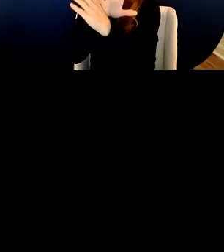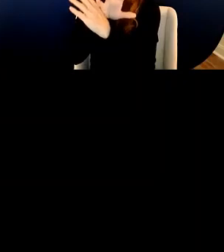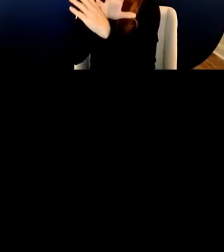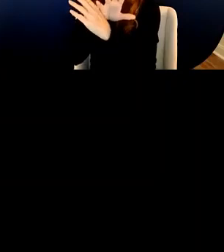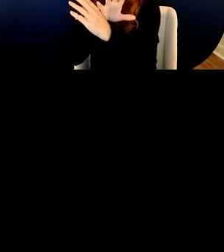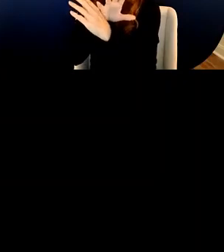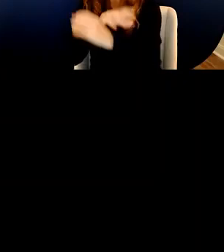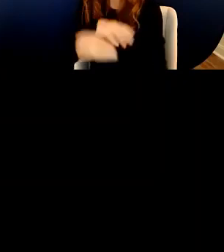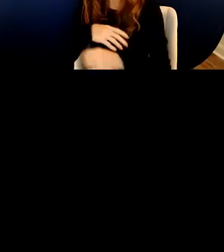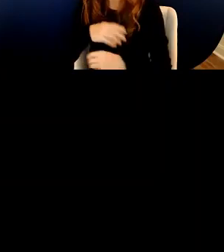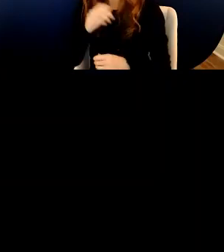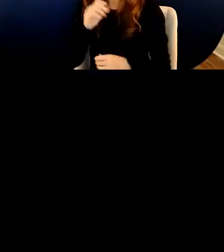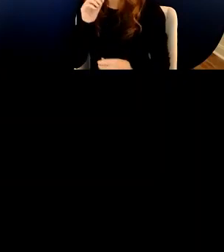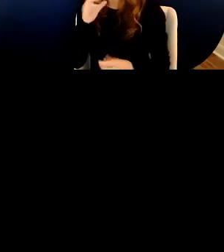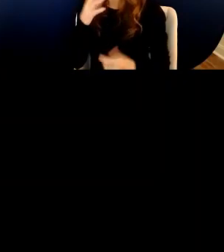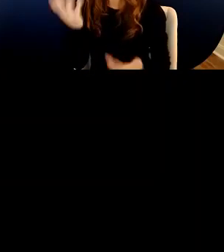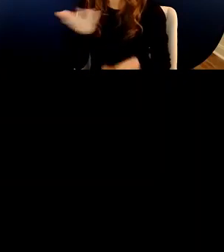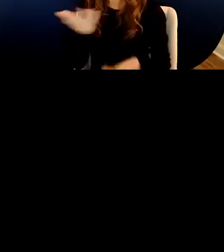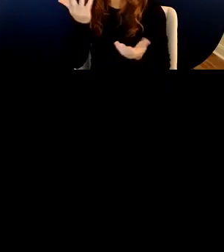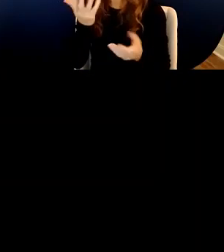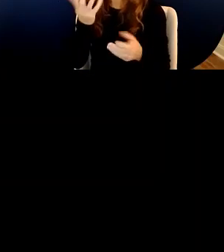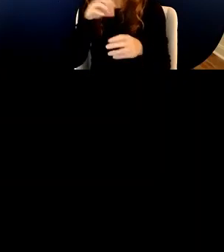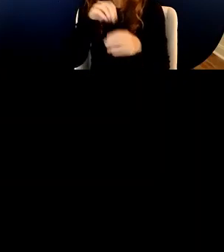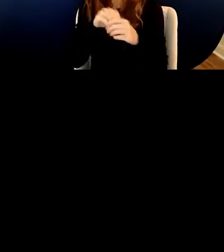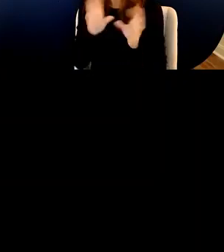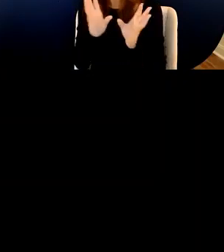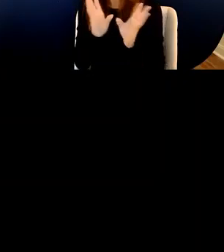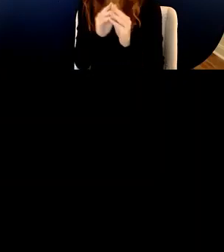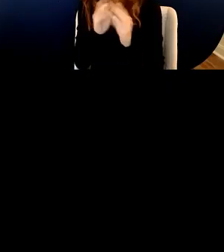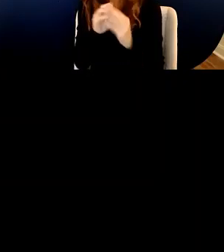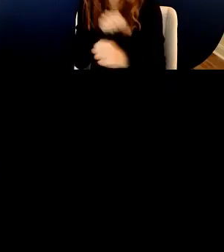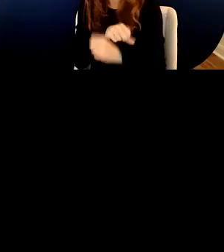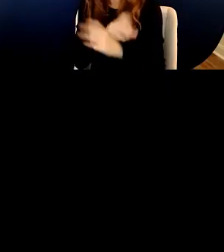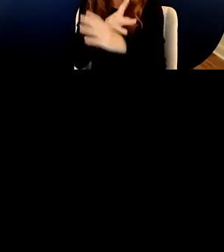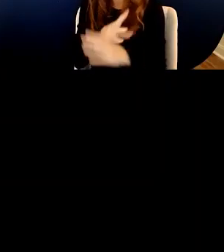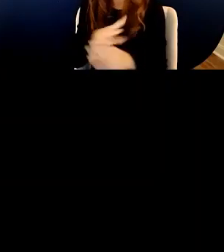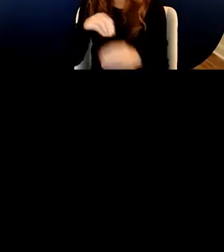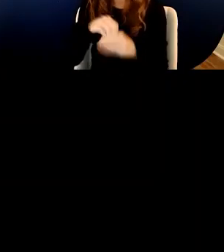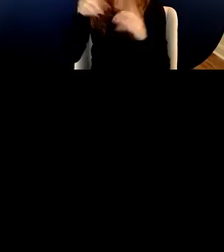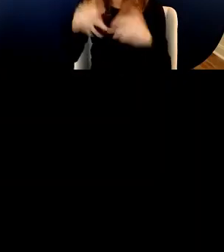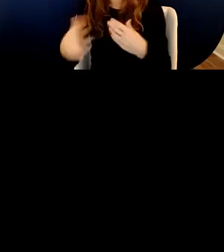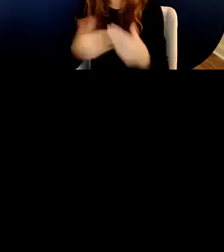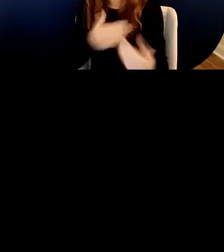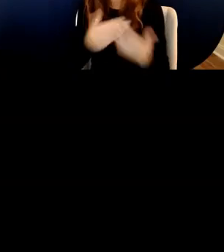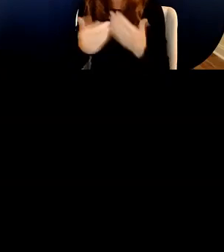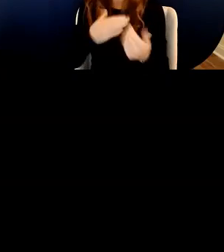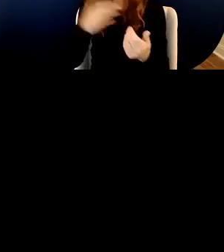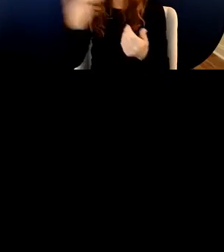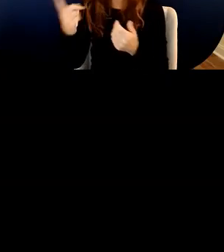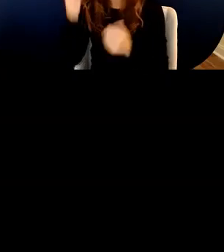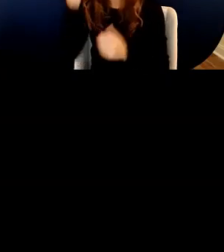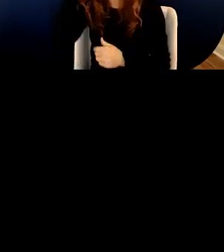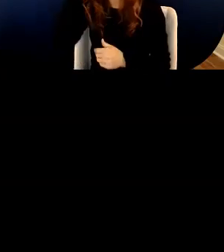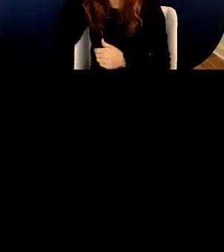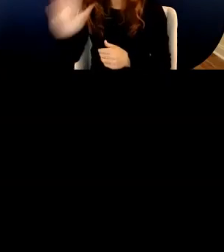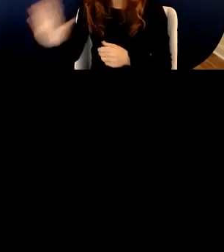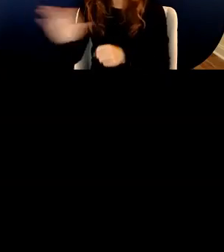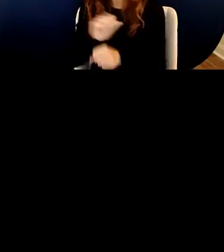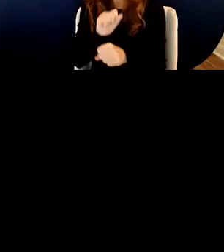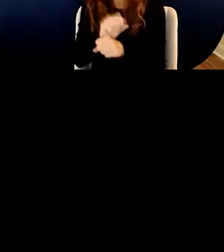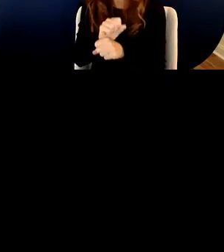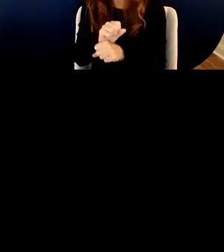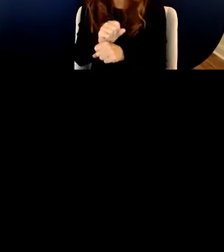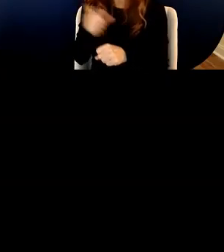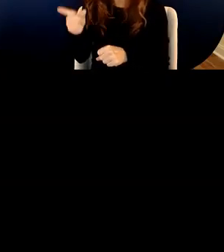at a conference, virtual or otherwise, and presenting their work, we would have them do